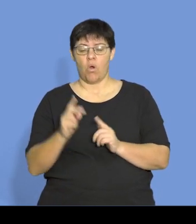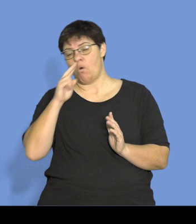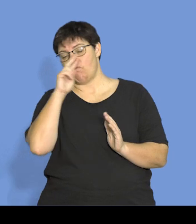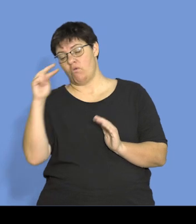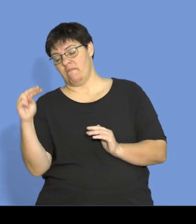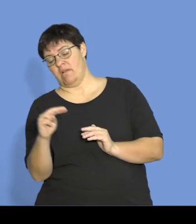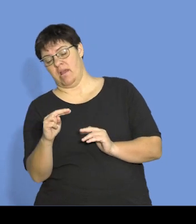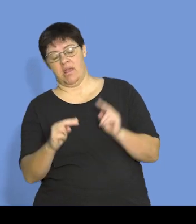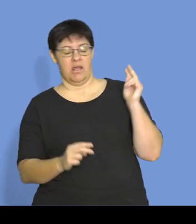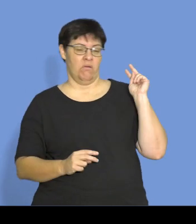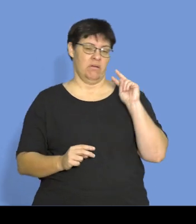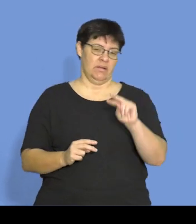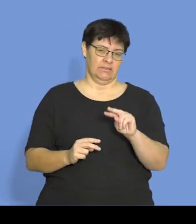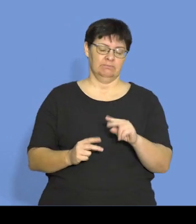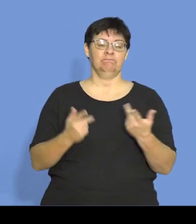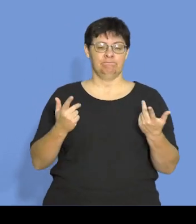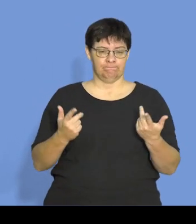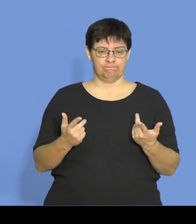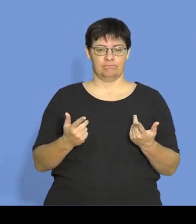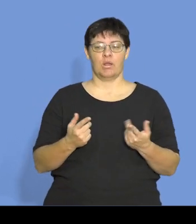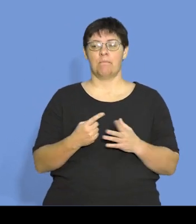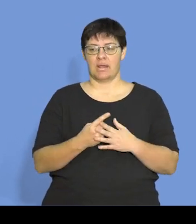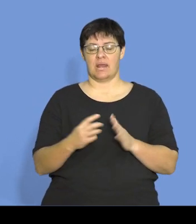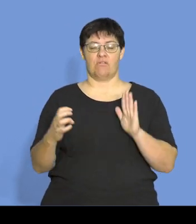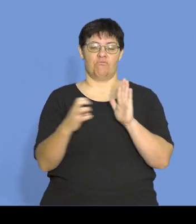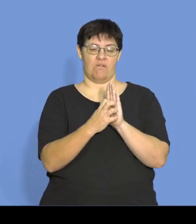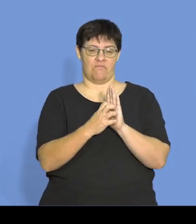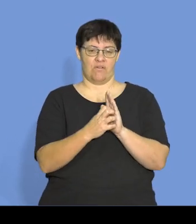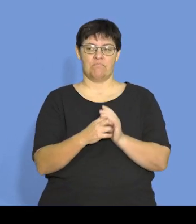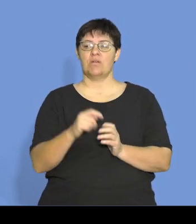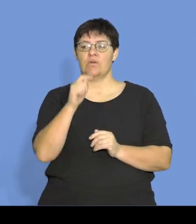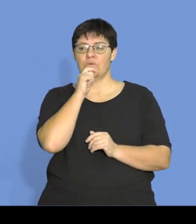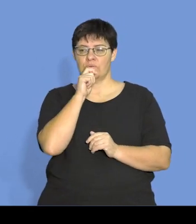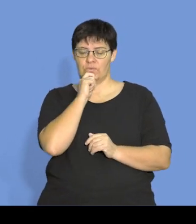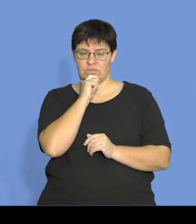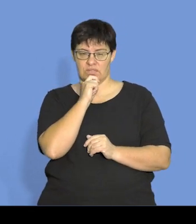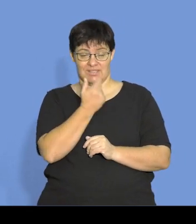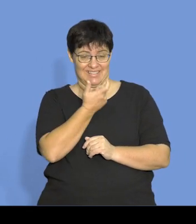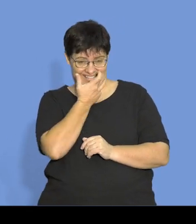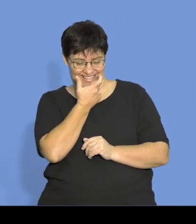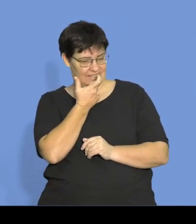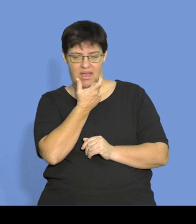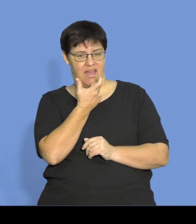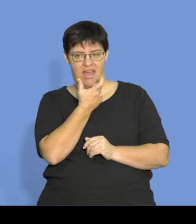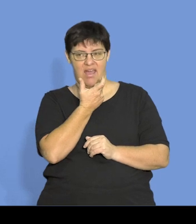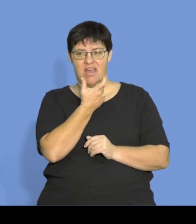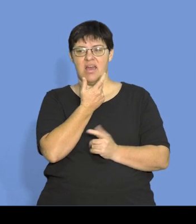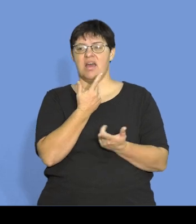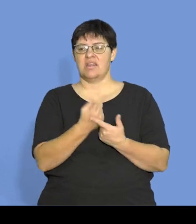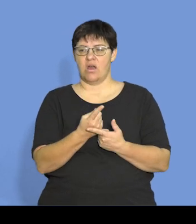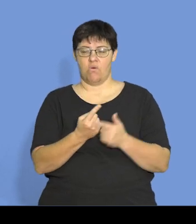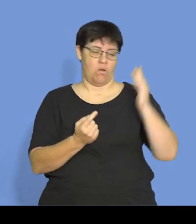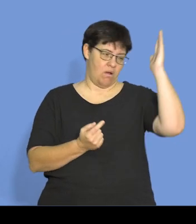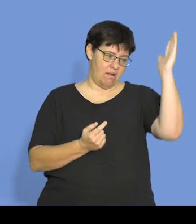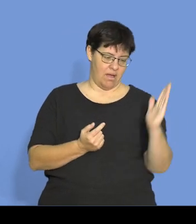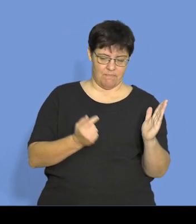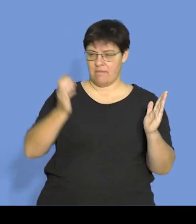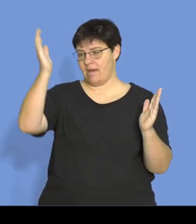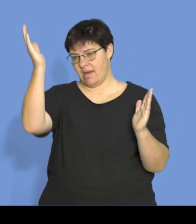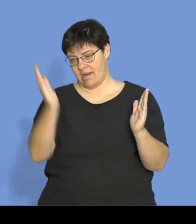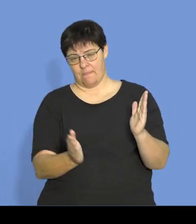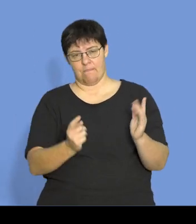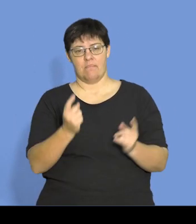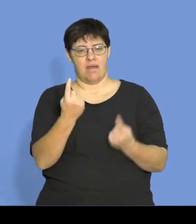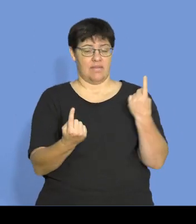are reflecting this graph and making it to be a graph that we are used to that looks like that. So it is that